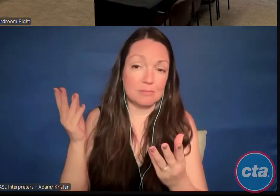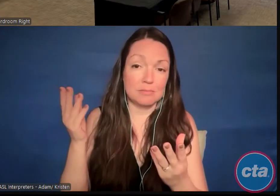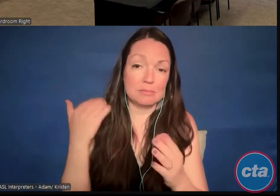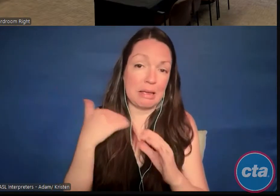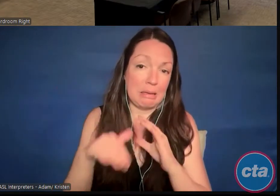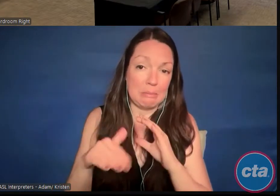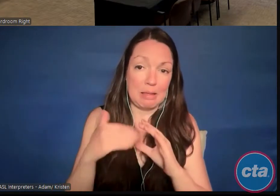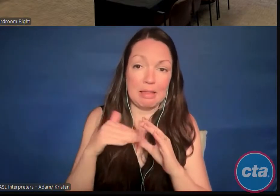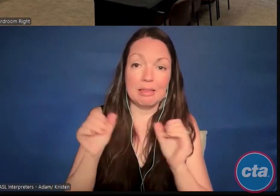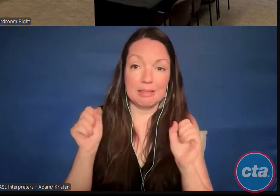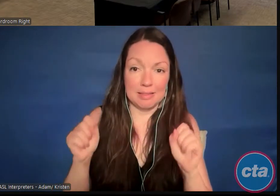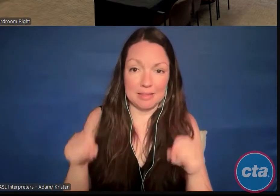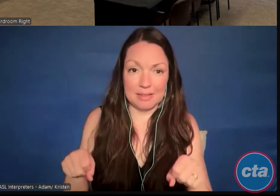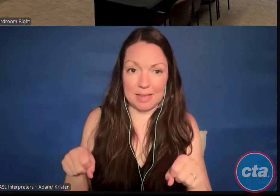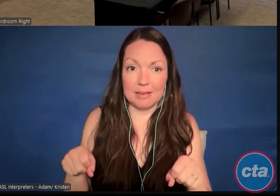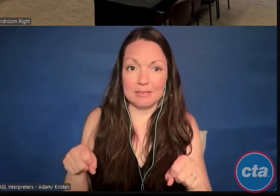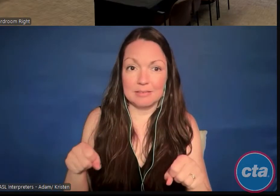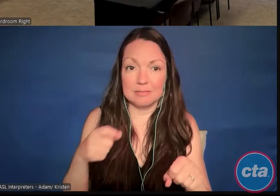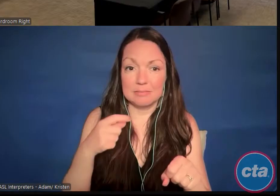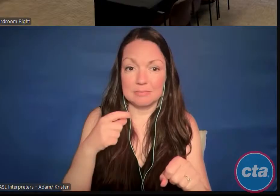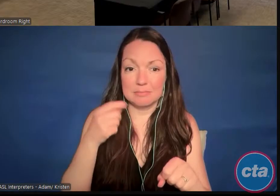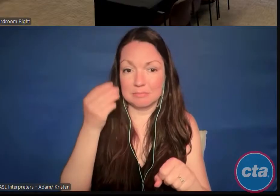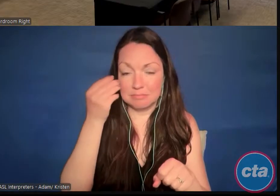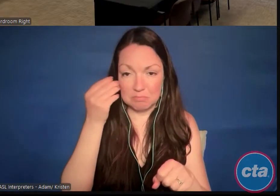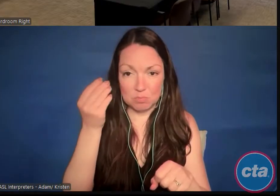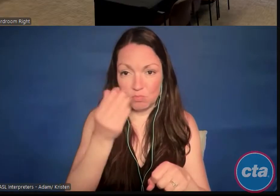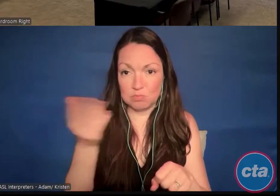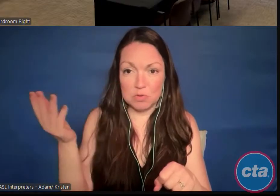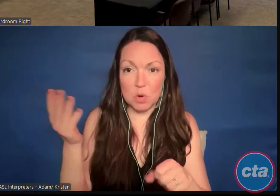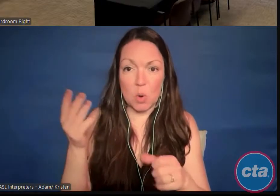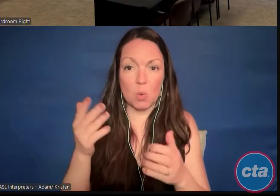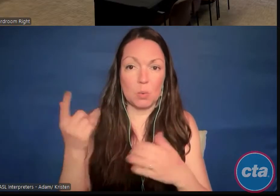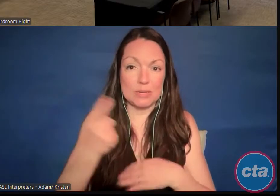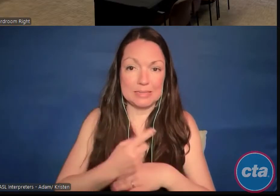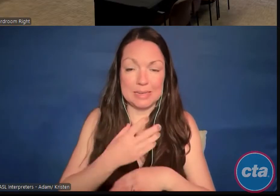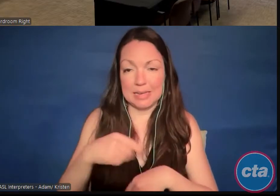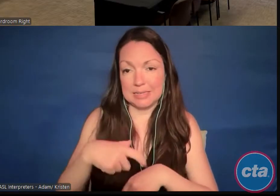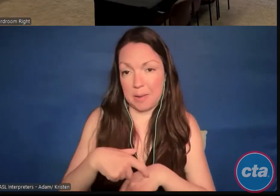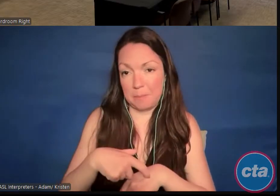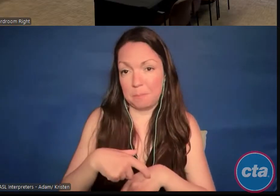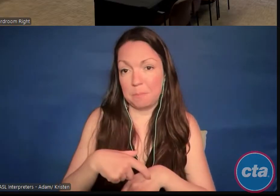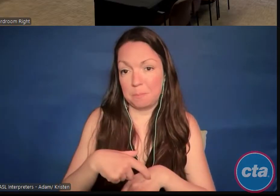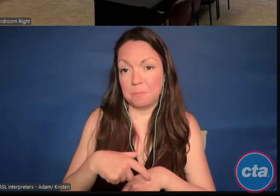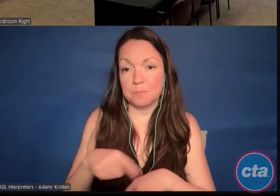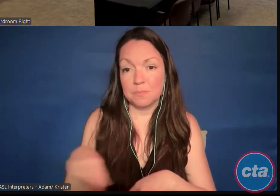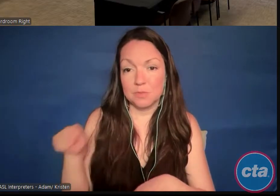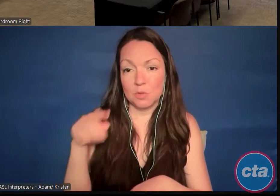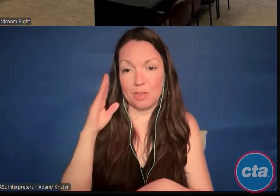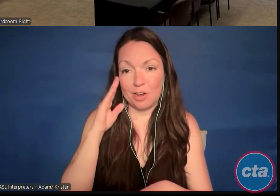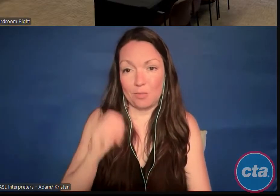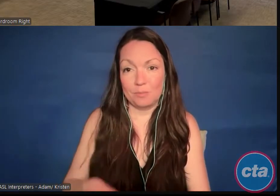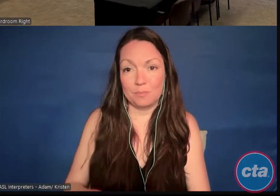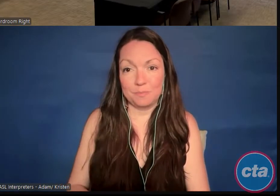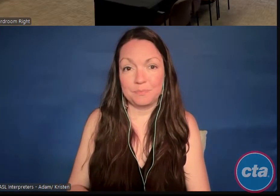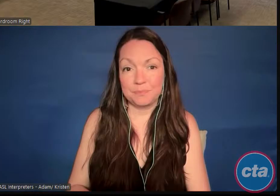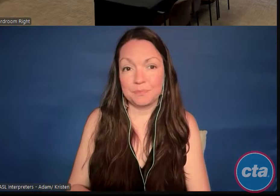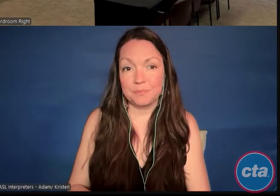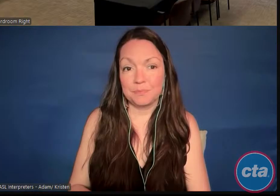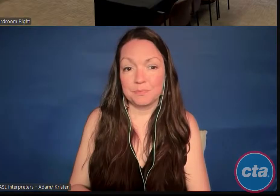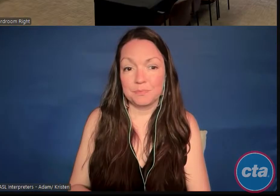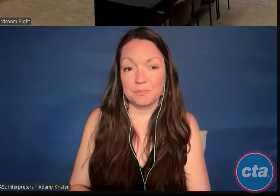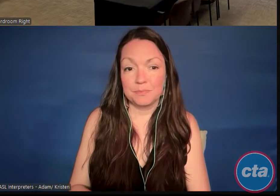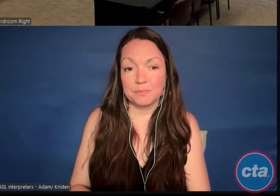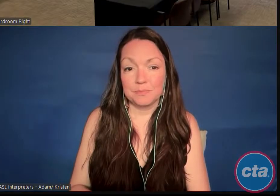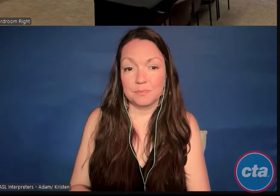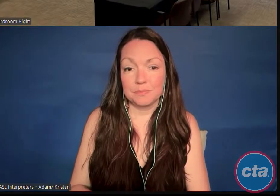email what that day and time will be with the CAB, just so that they're aware. I don't know if that makes sense or not,